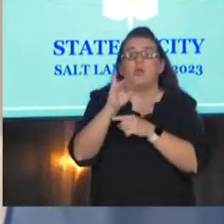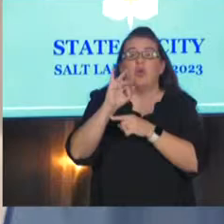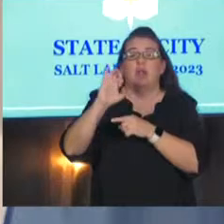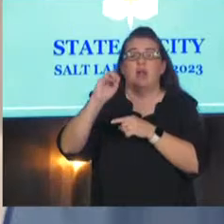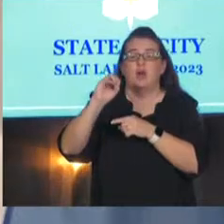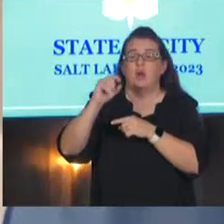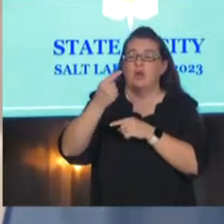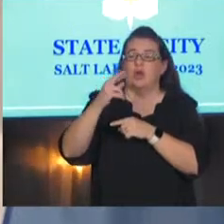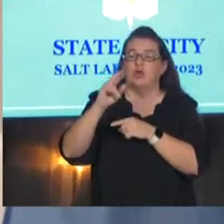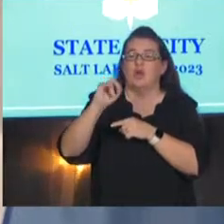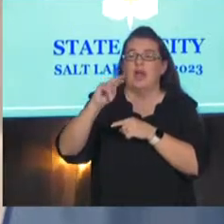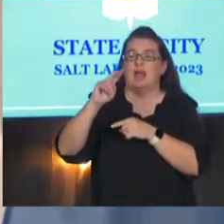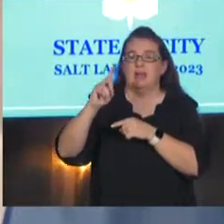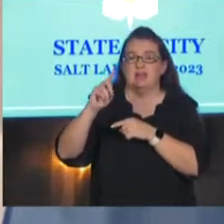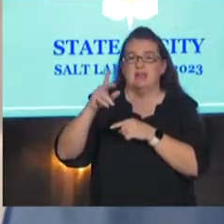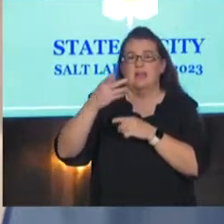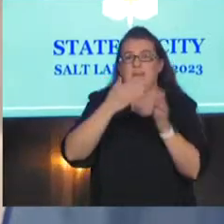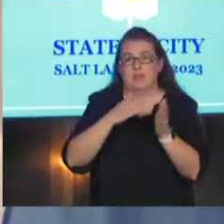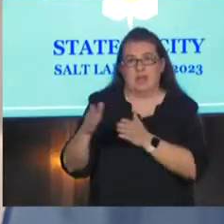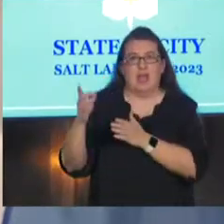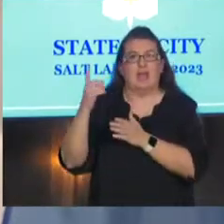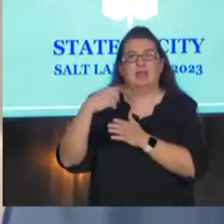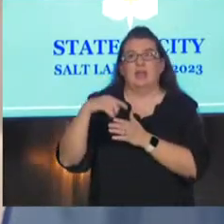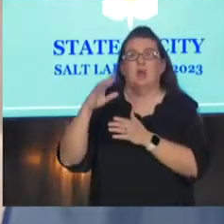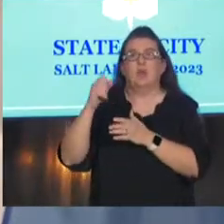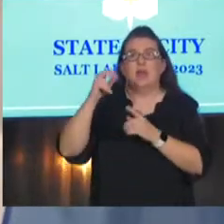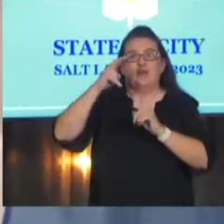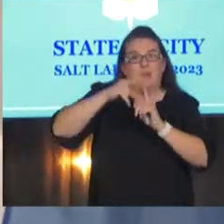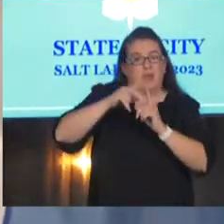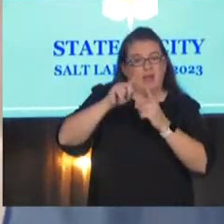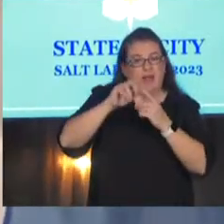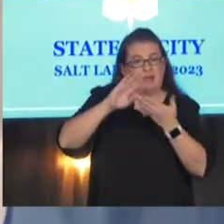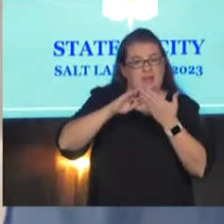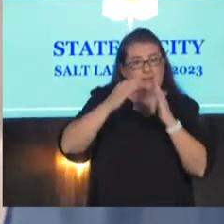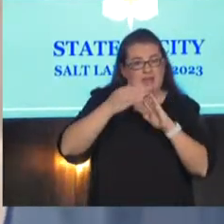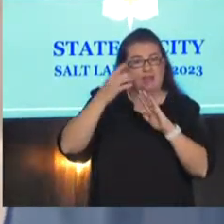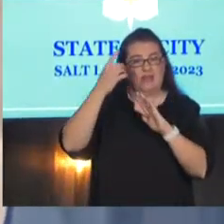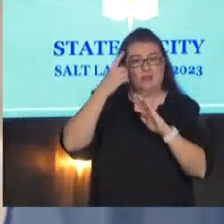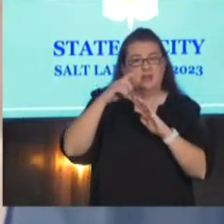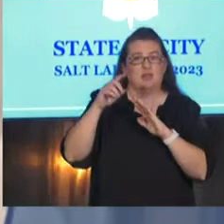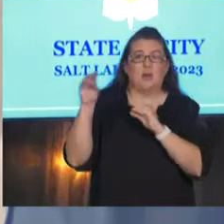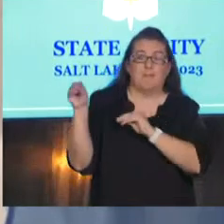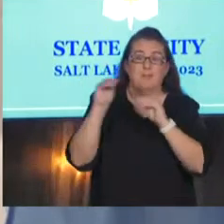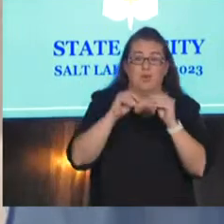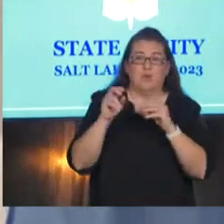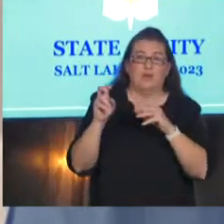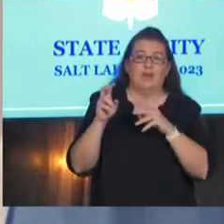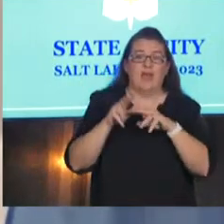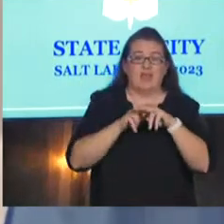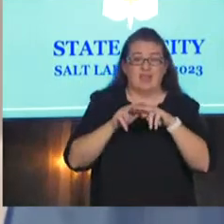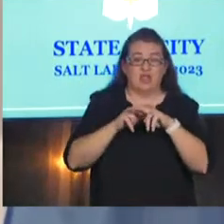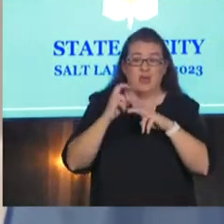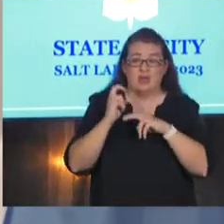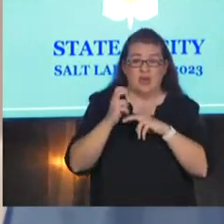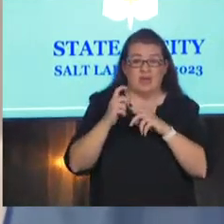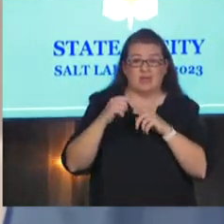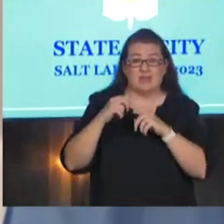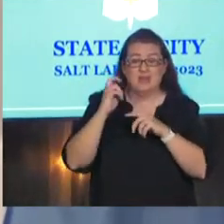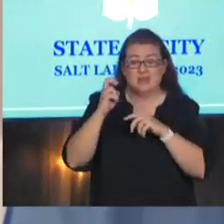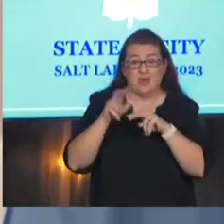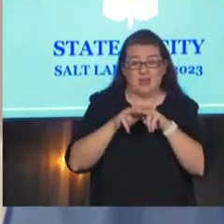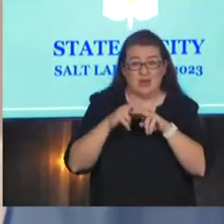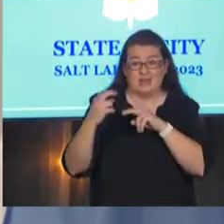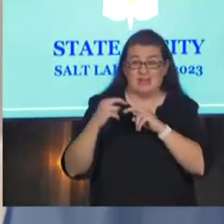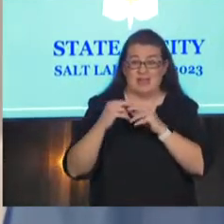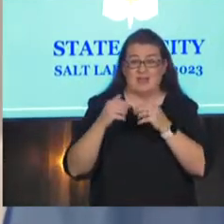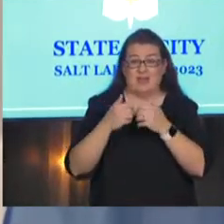have applied as a city for federal grant to formally explore moving the train tracks that have divided us for so long.